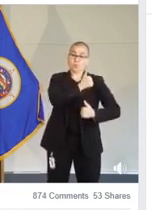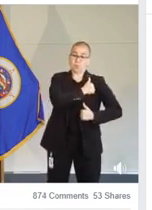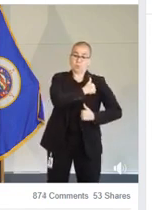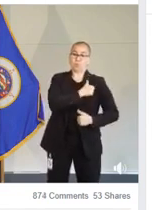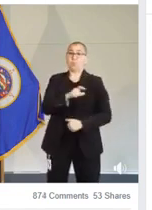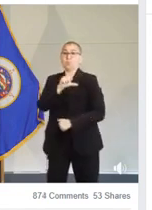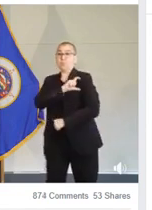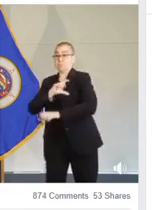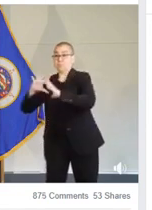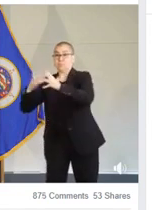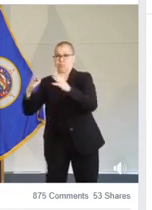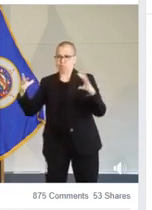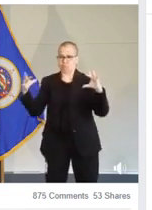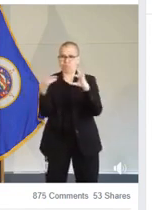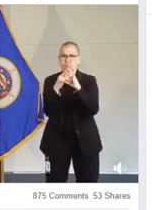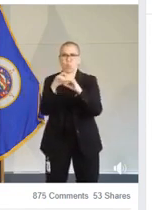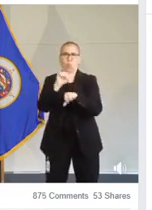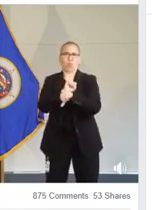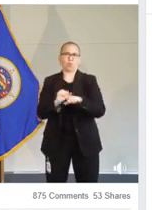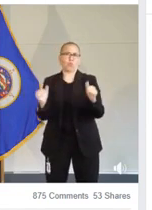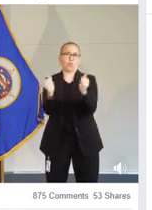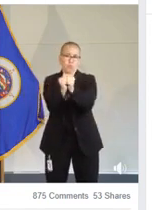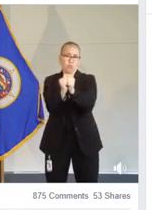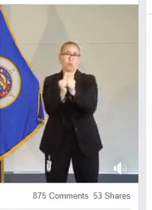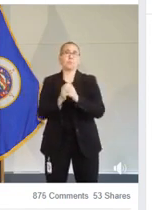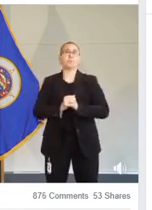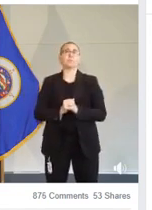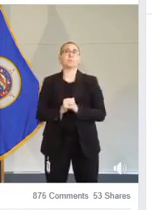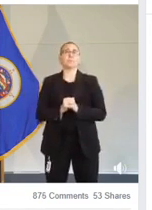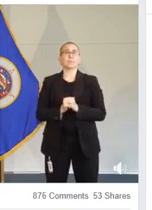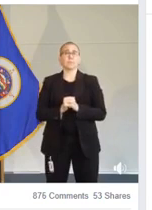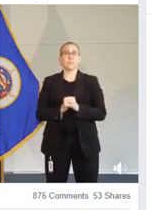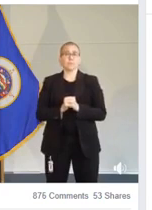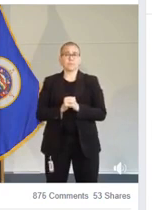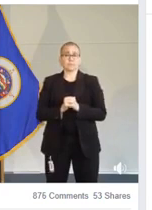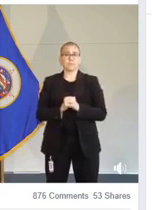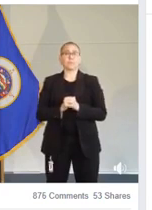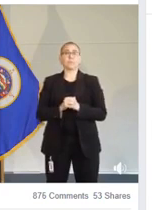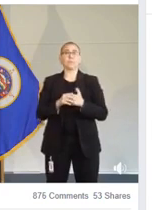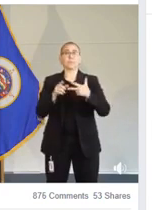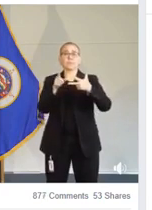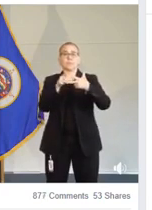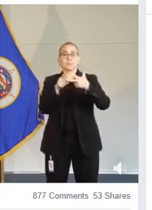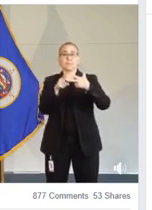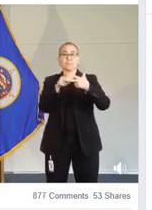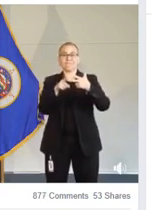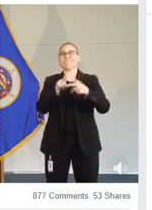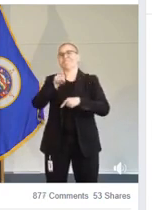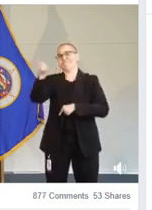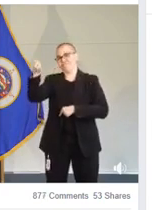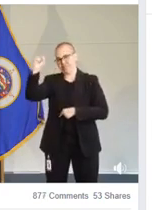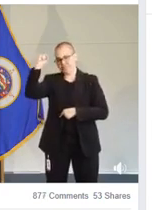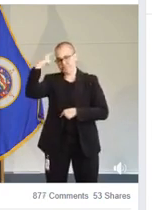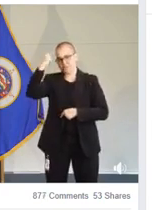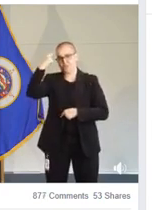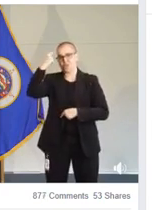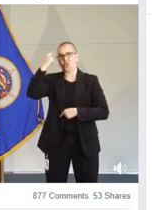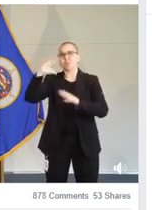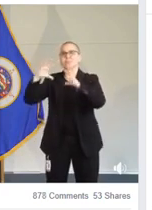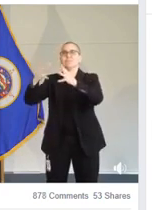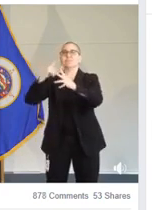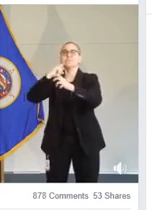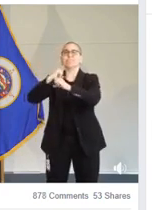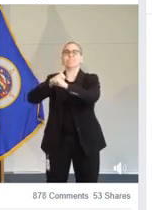second and third mission came together. It came from St. Paul. Specifically, it was to provide security of the Ramsey